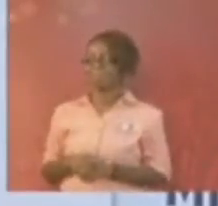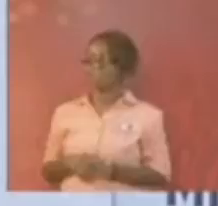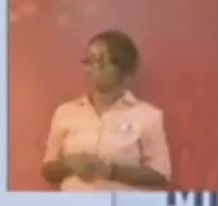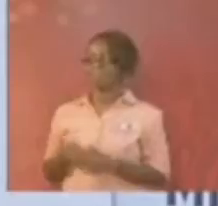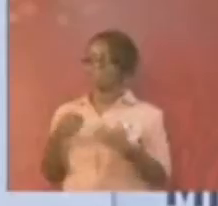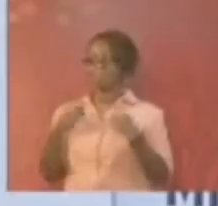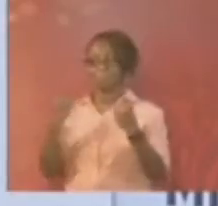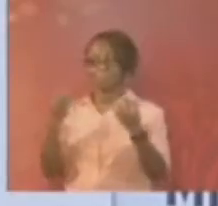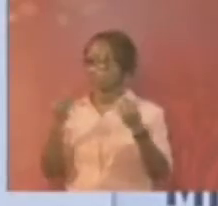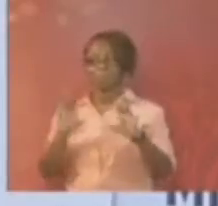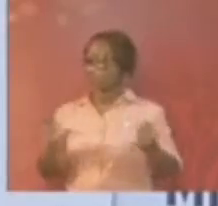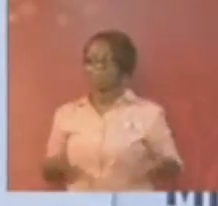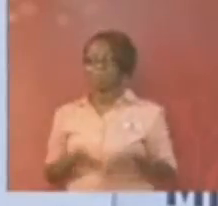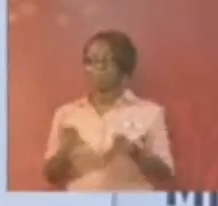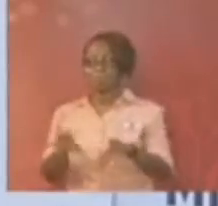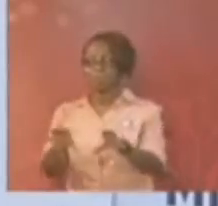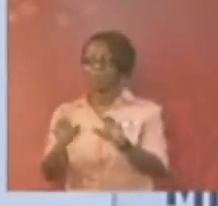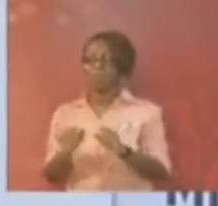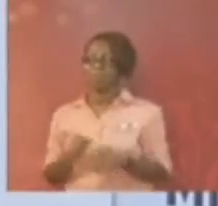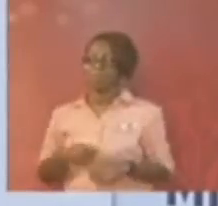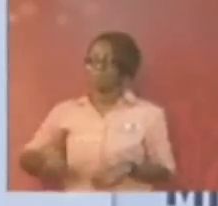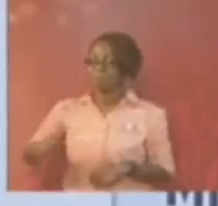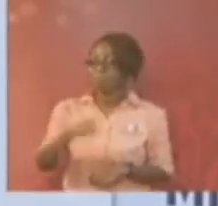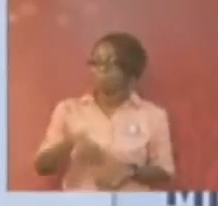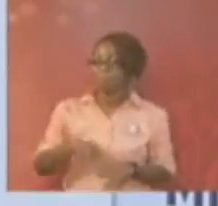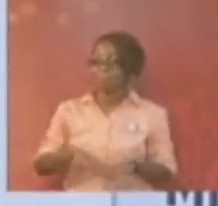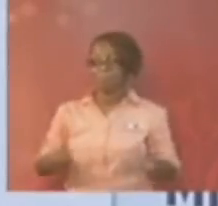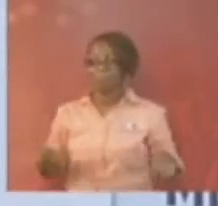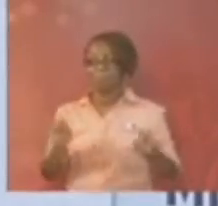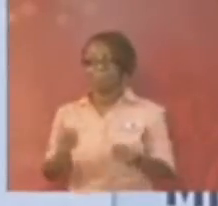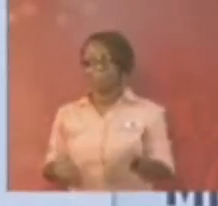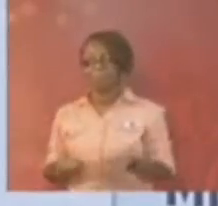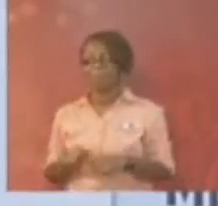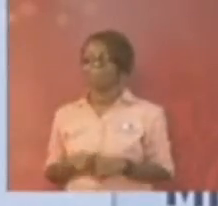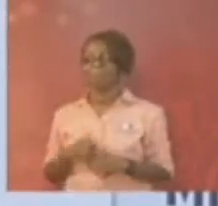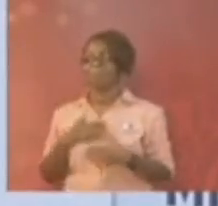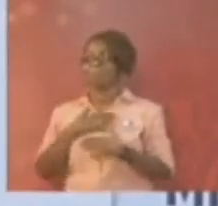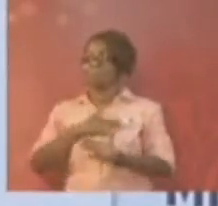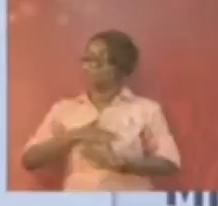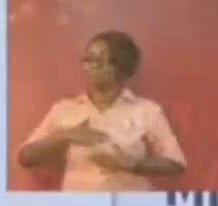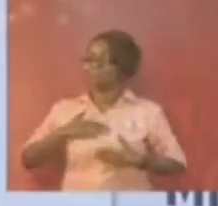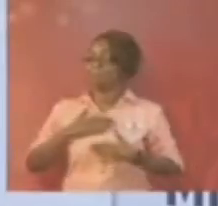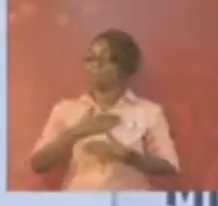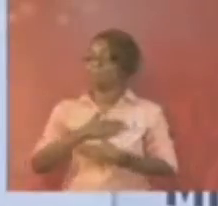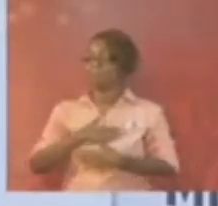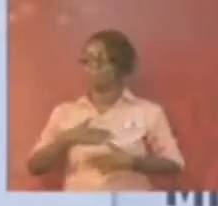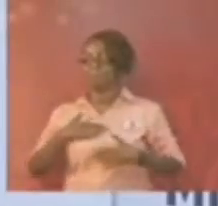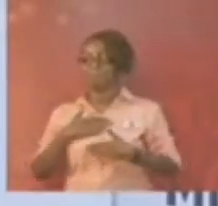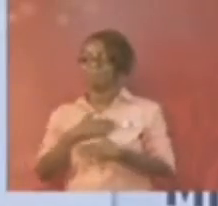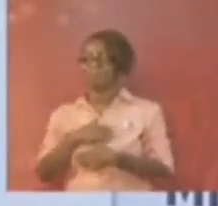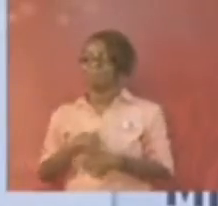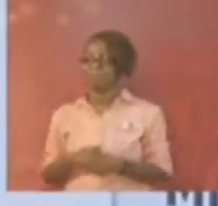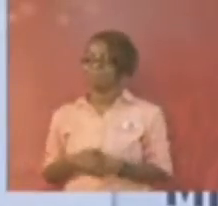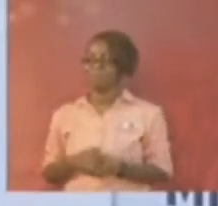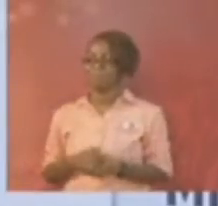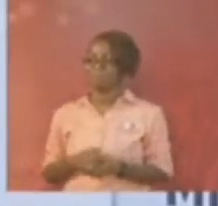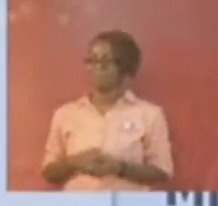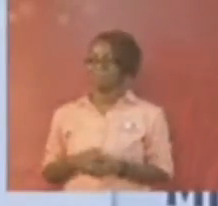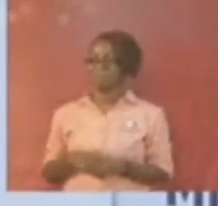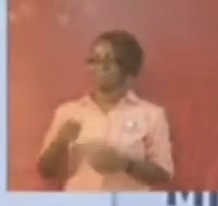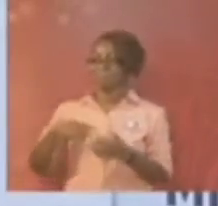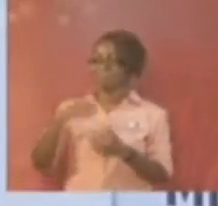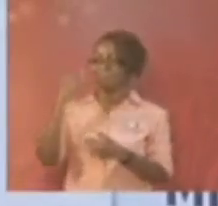enjoy so that they would still be happy throughout the season. So those are my tips for a